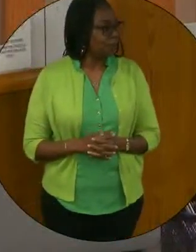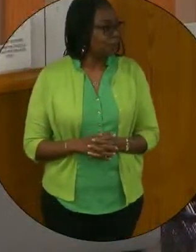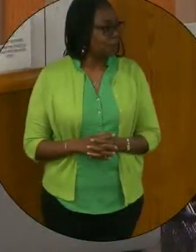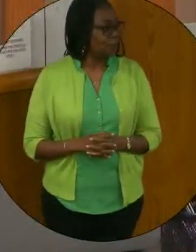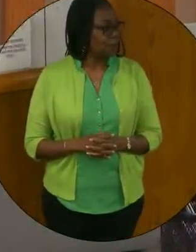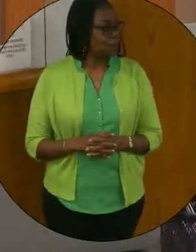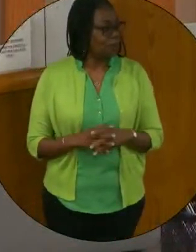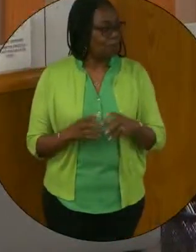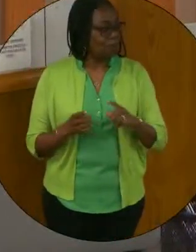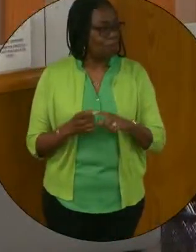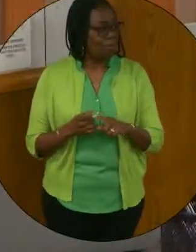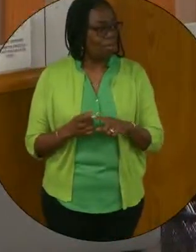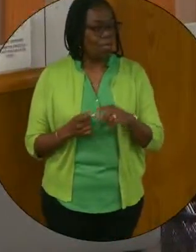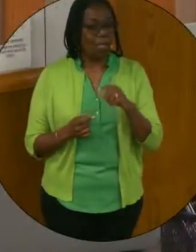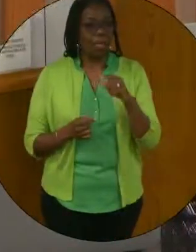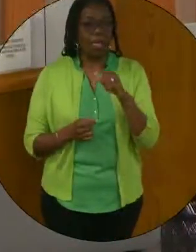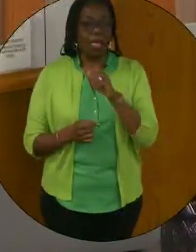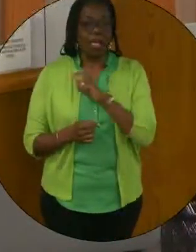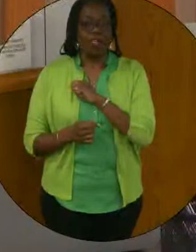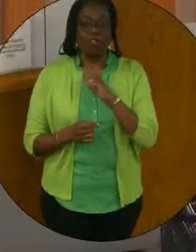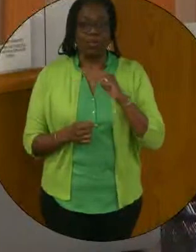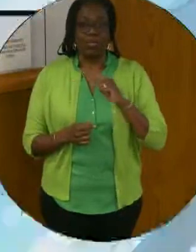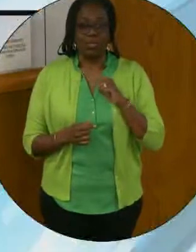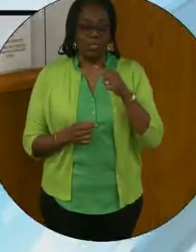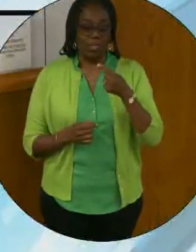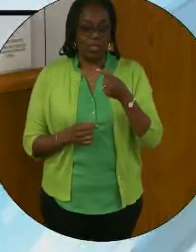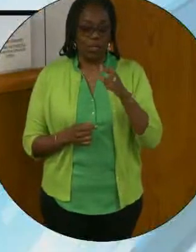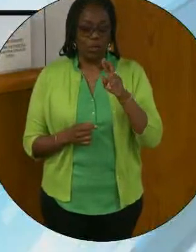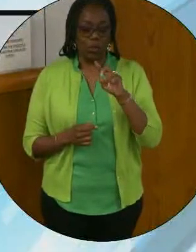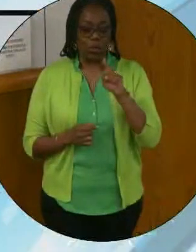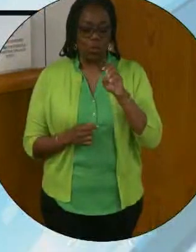Trustee Guzman, do you have any questions at this time?